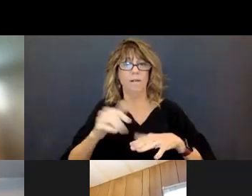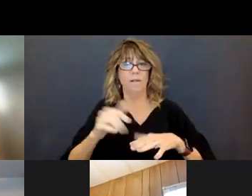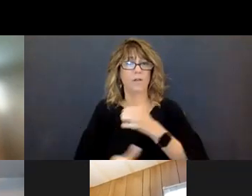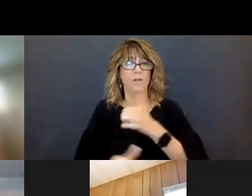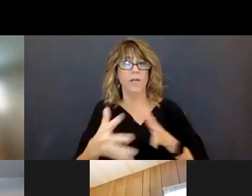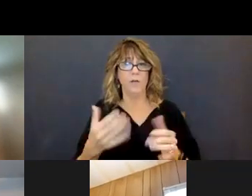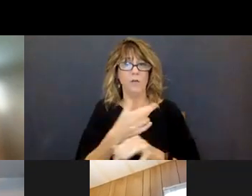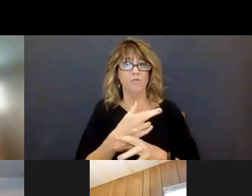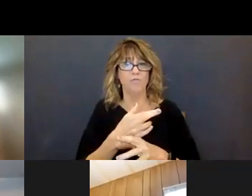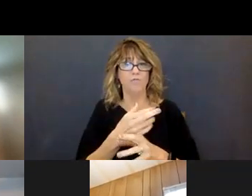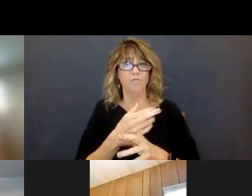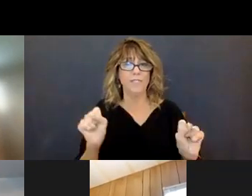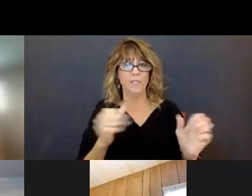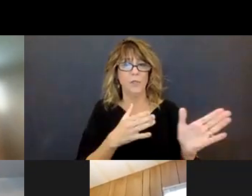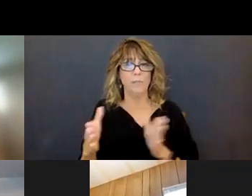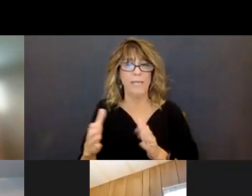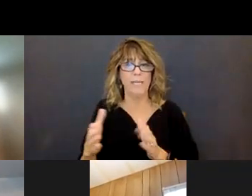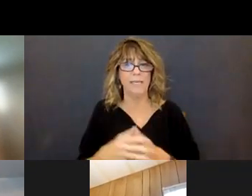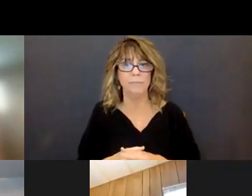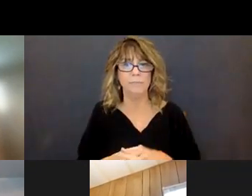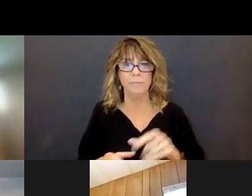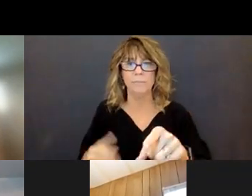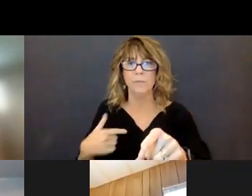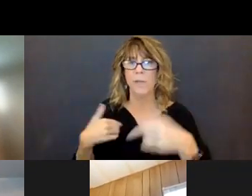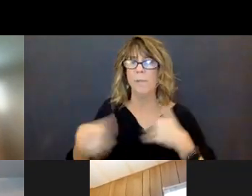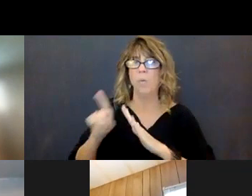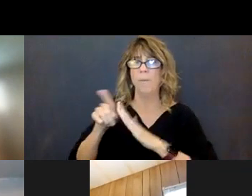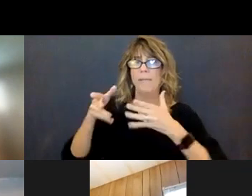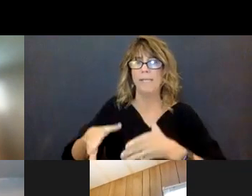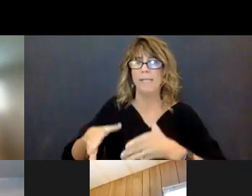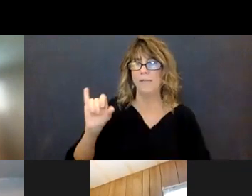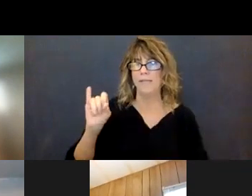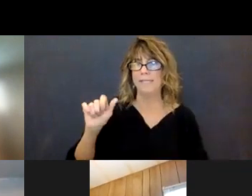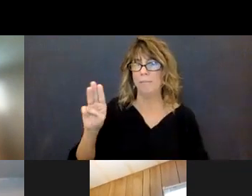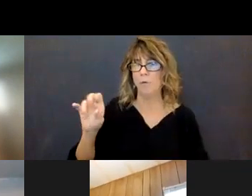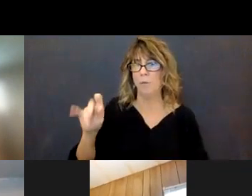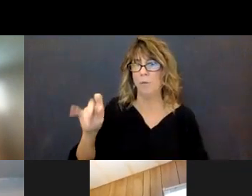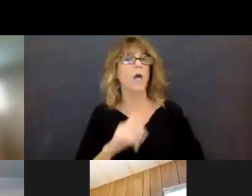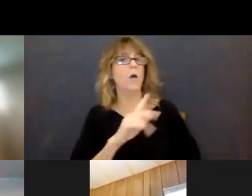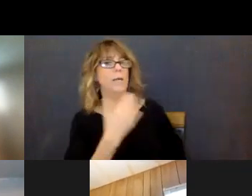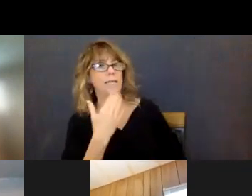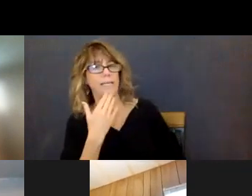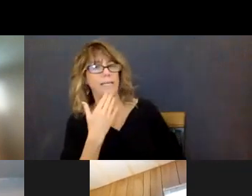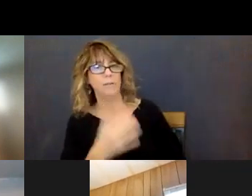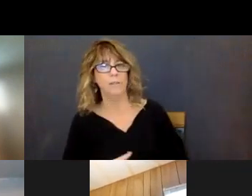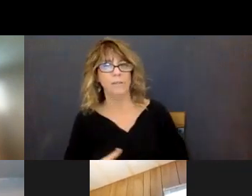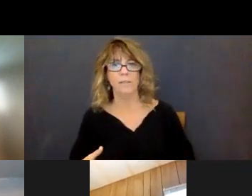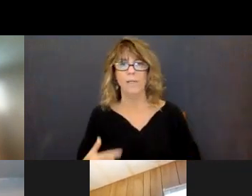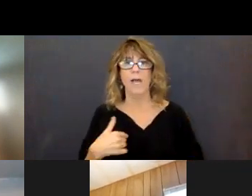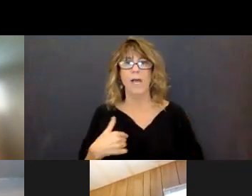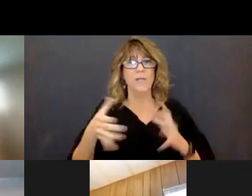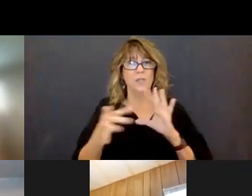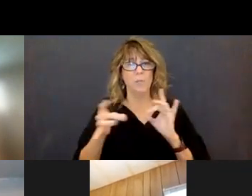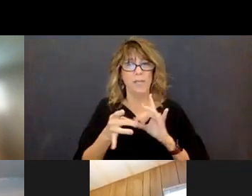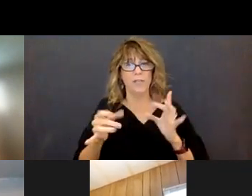So that funding for mobile... Asim, you have about 1 minute left, okay? Okay, thank you. So I just wanted to mention that